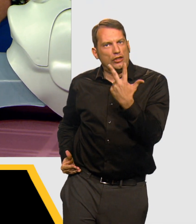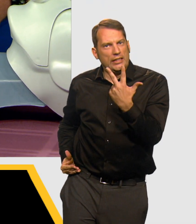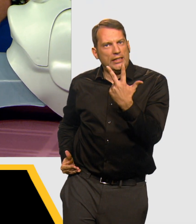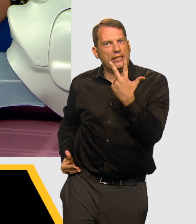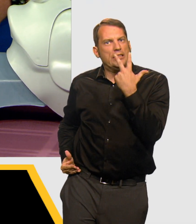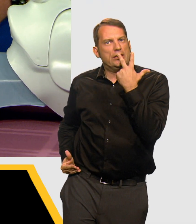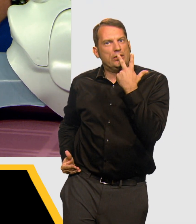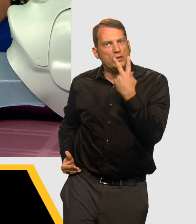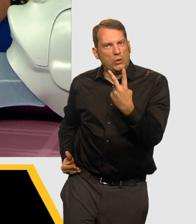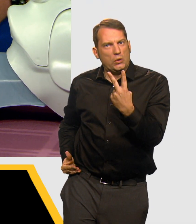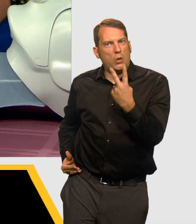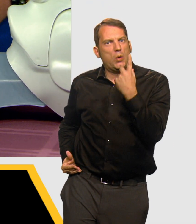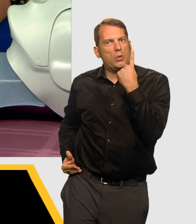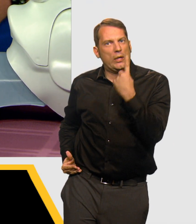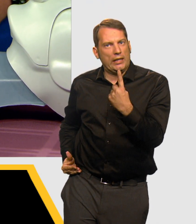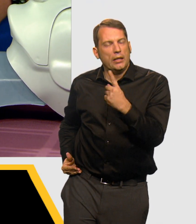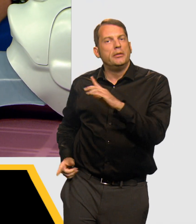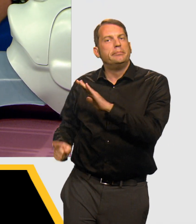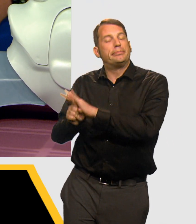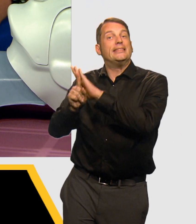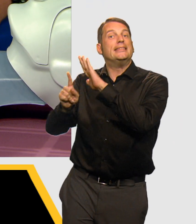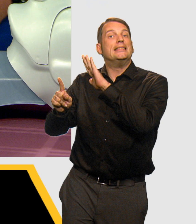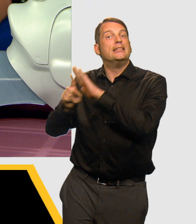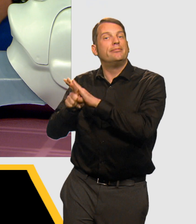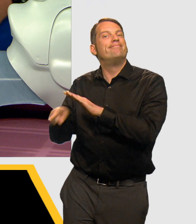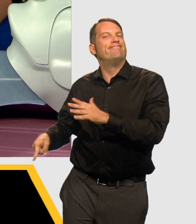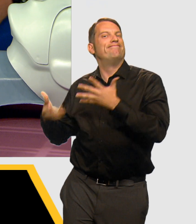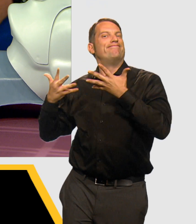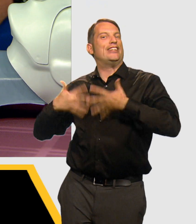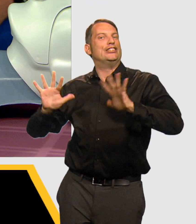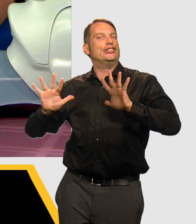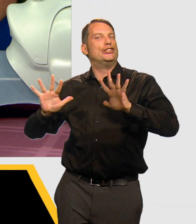5, 4, 3, 2, 1.